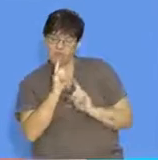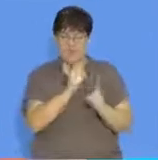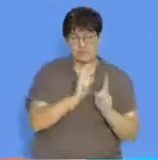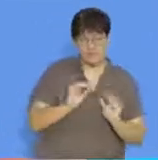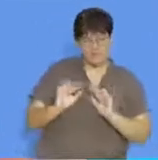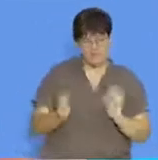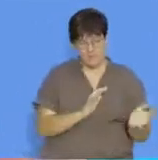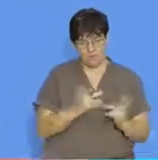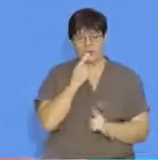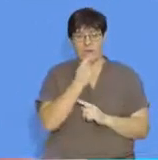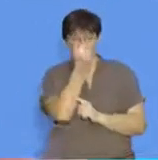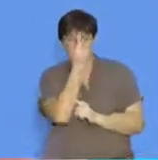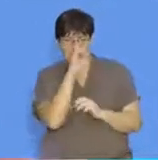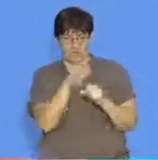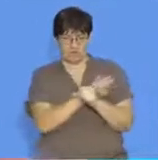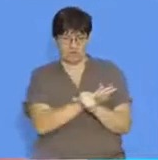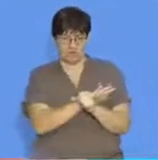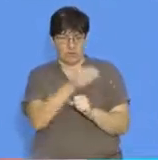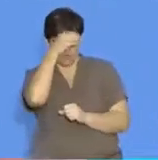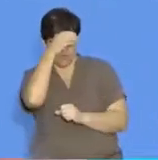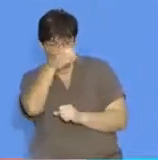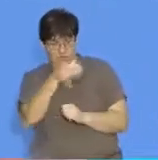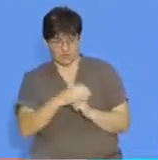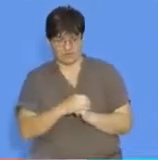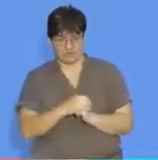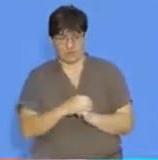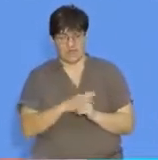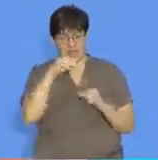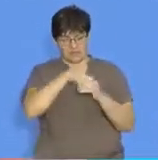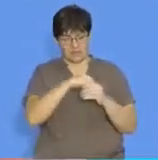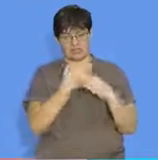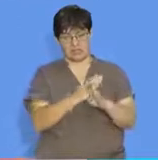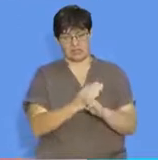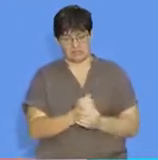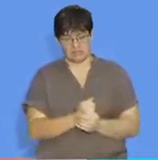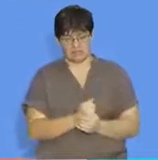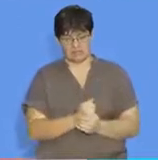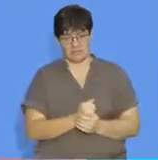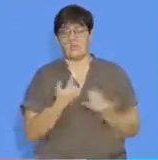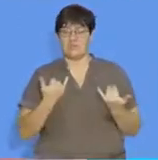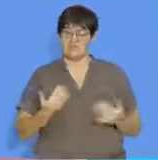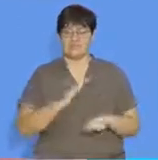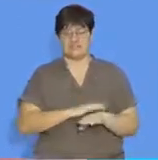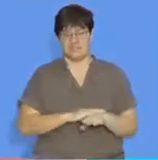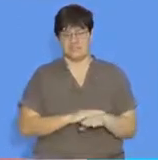yourself in a way to try to understand the concept of internal